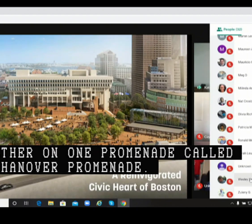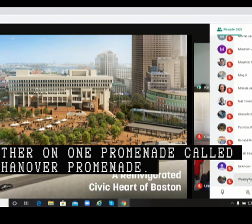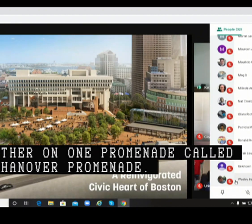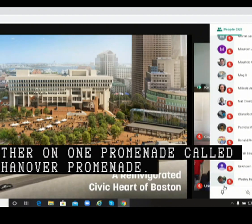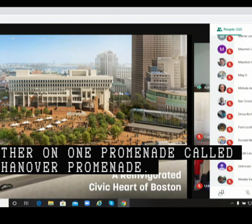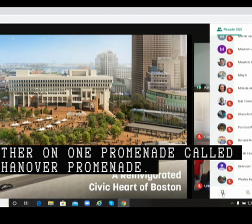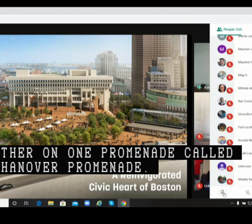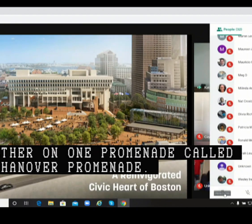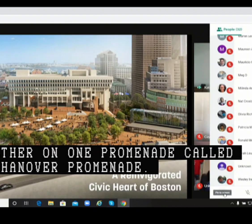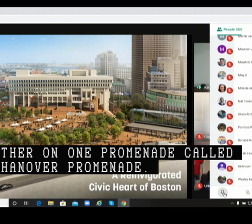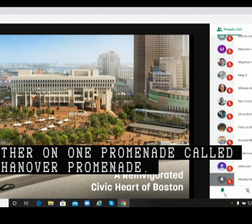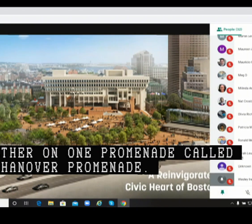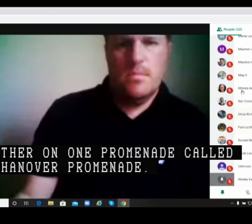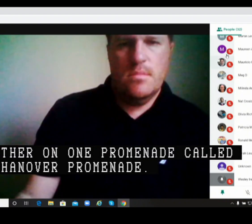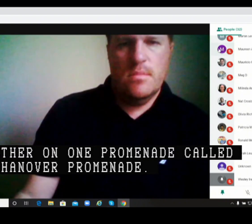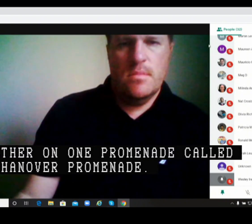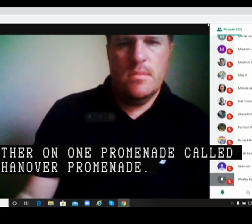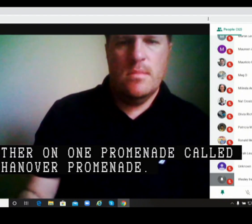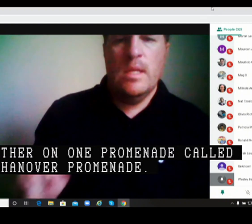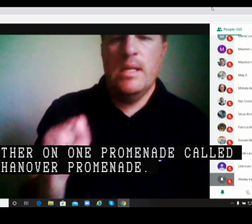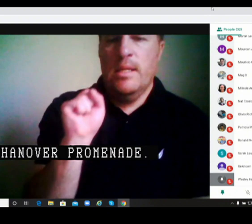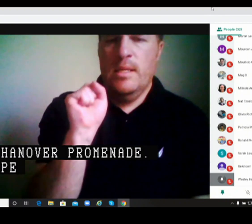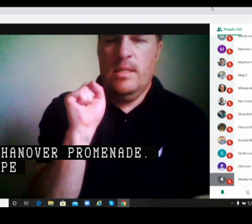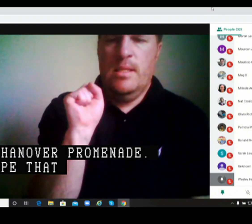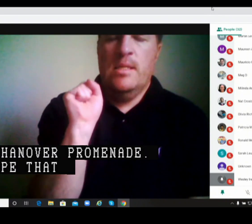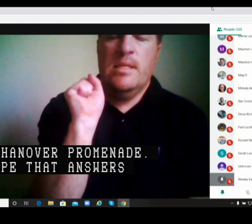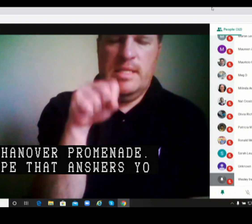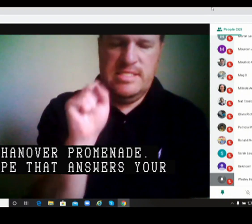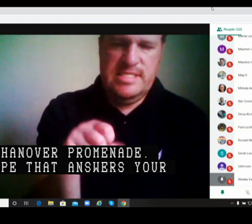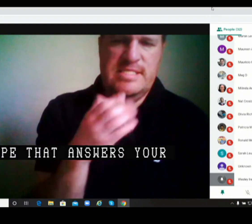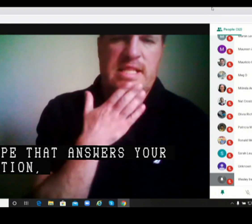I hope that answers your question, Leslie.